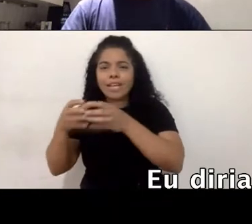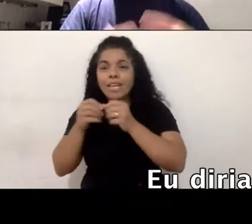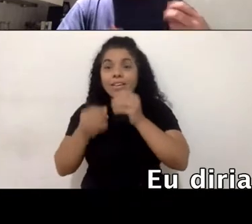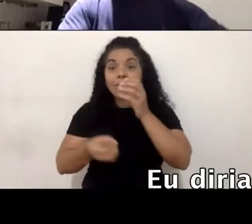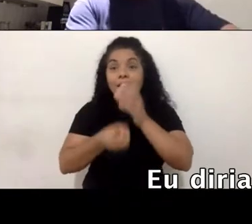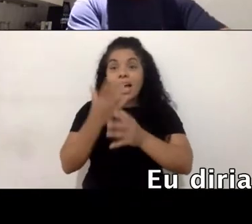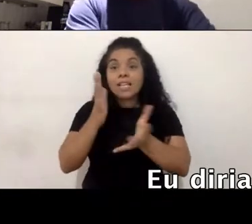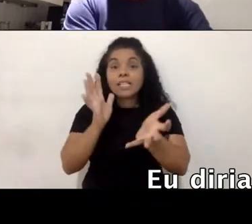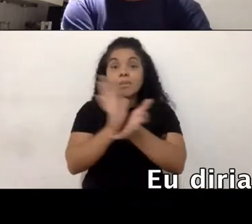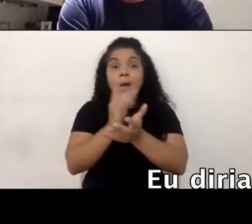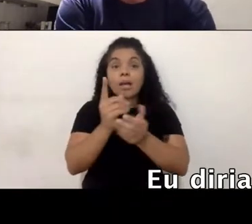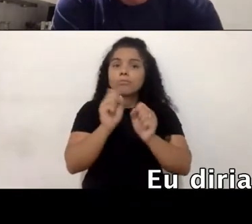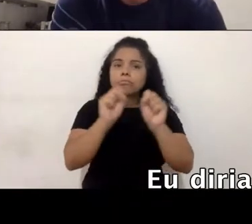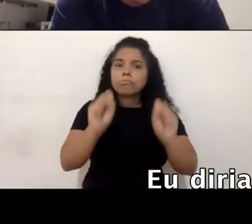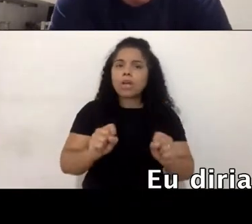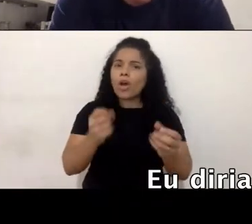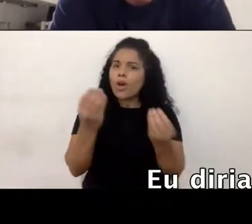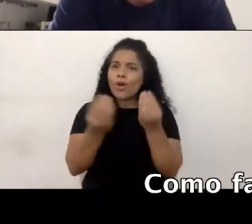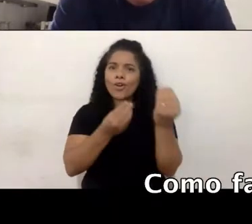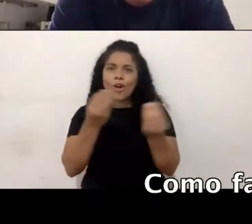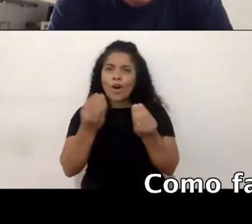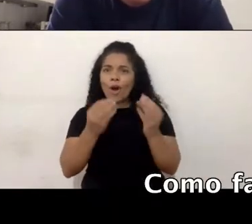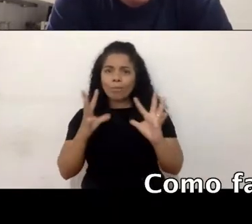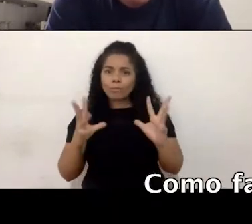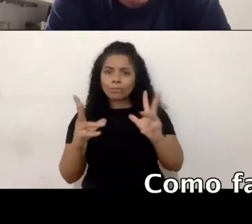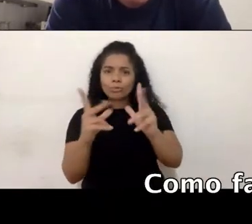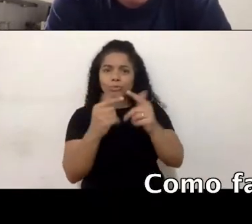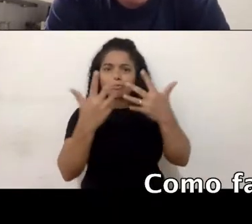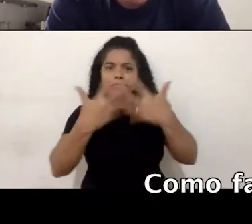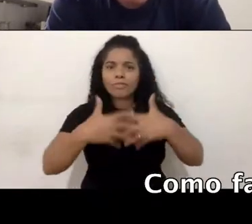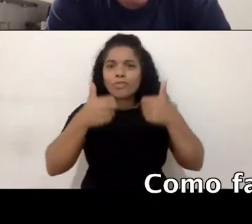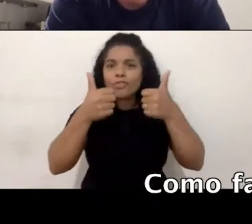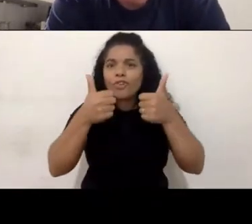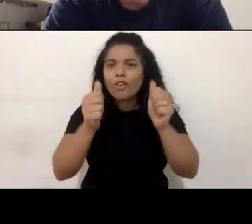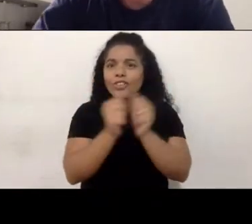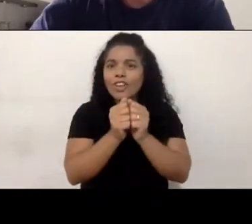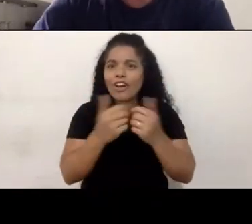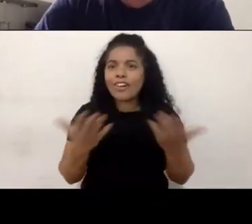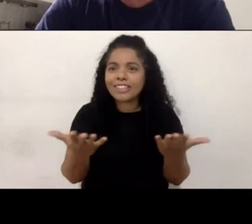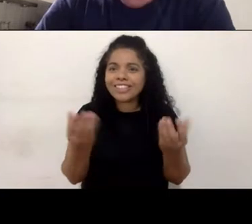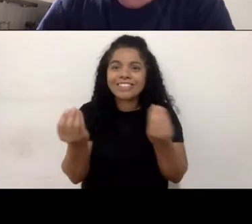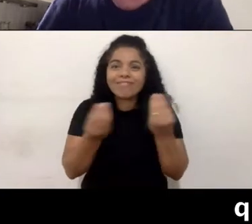And I would say one of the biggest challenges is change. How do we make changes to the system?